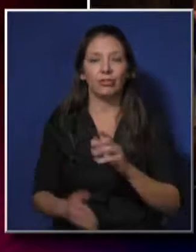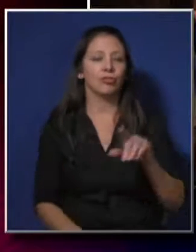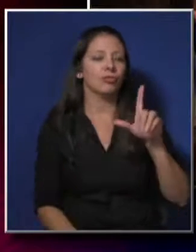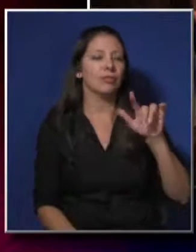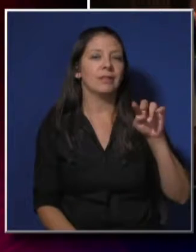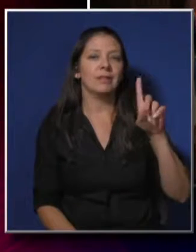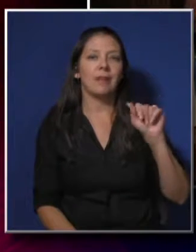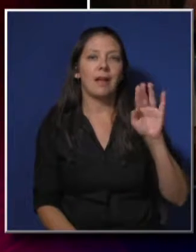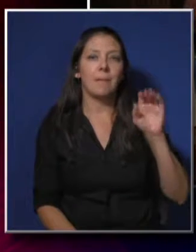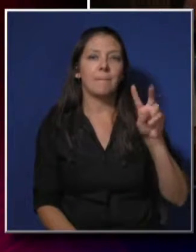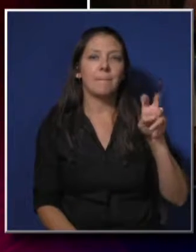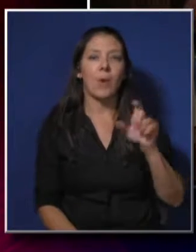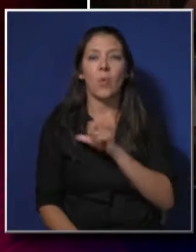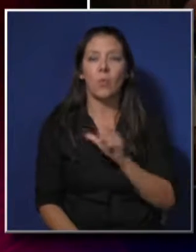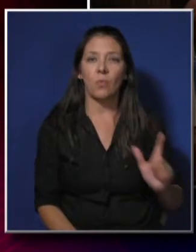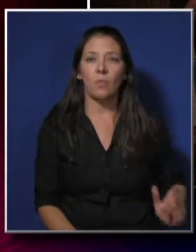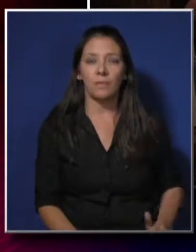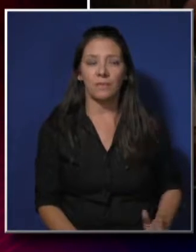Bove.